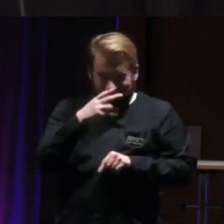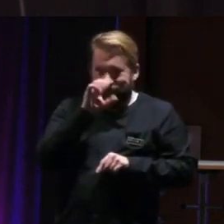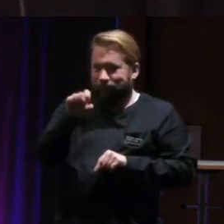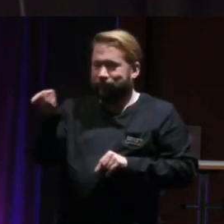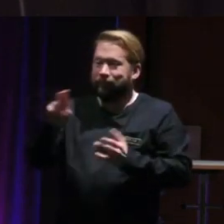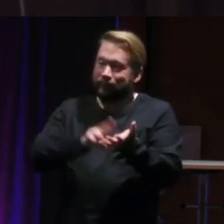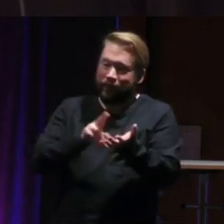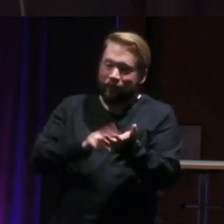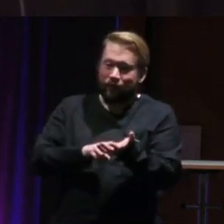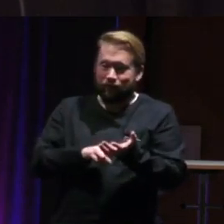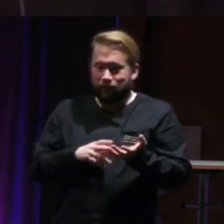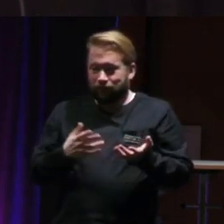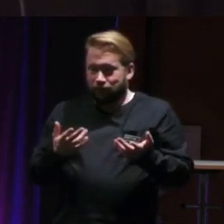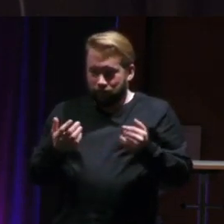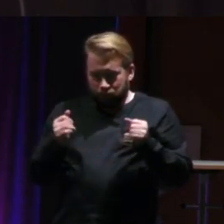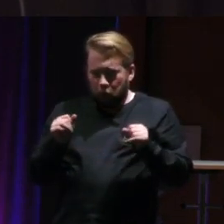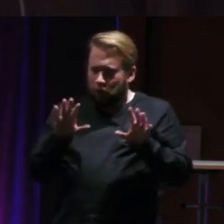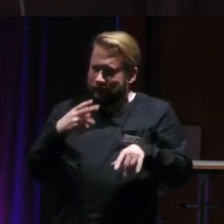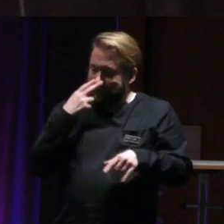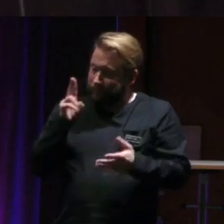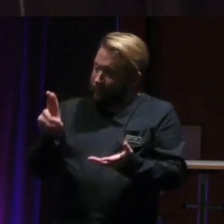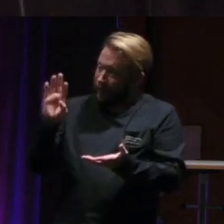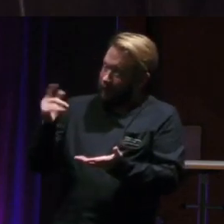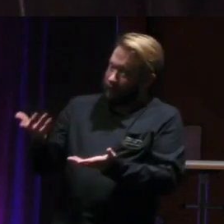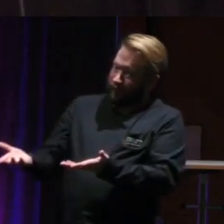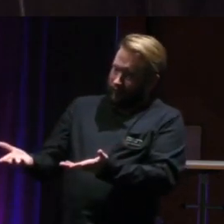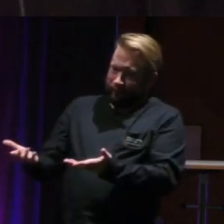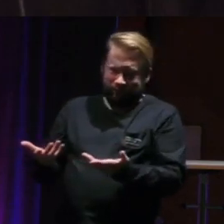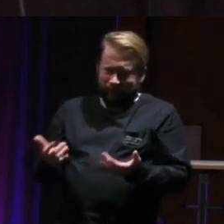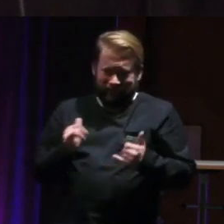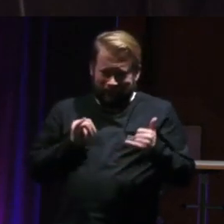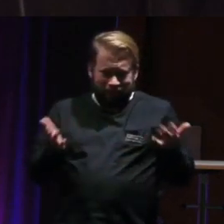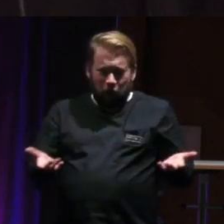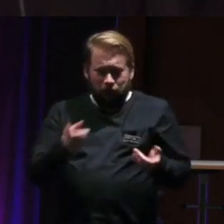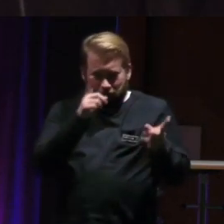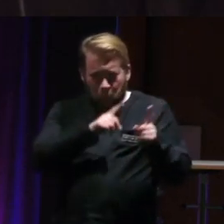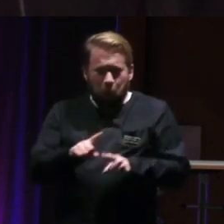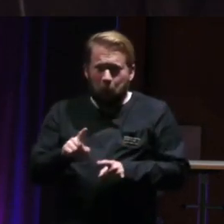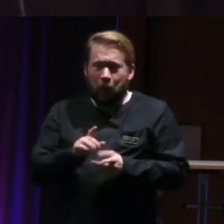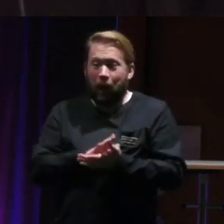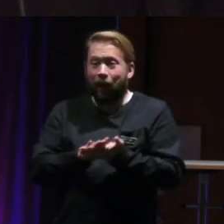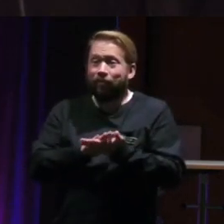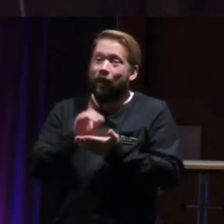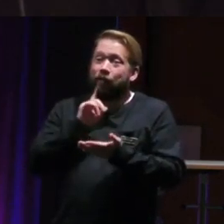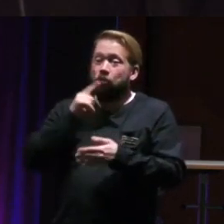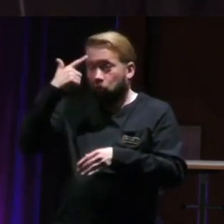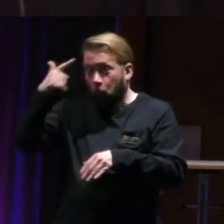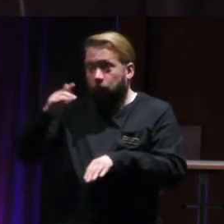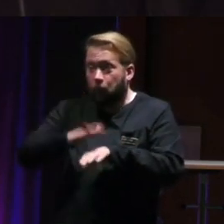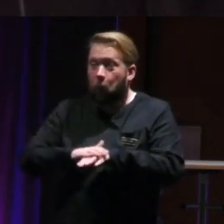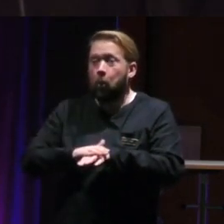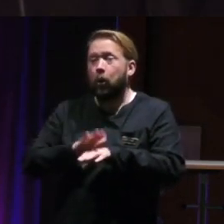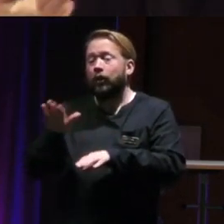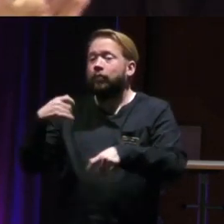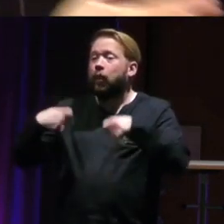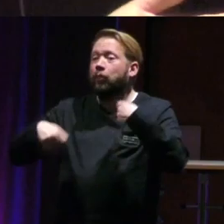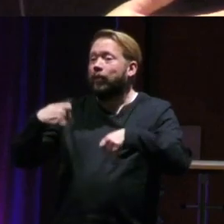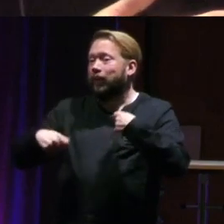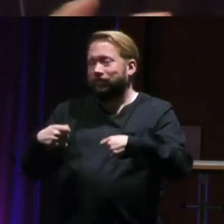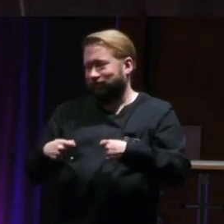what is going on in real, they never will believe this shit again. I'm sorry, we need to. We almost